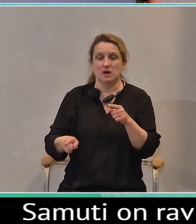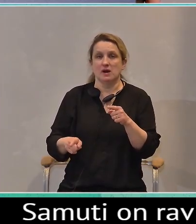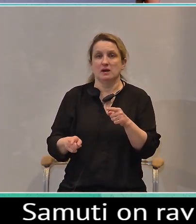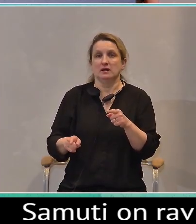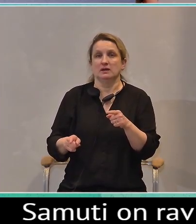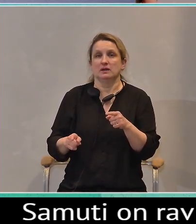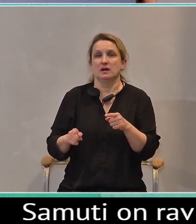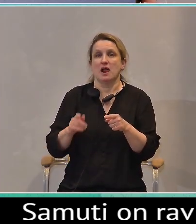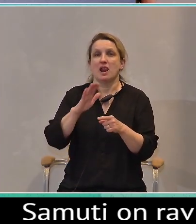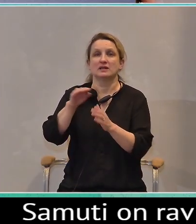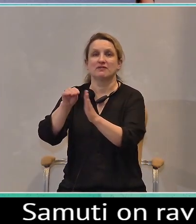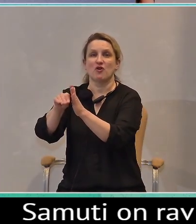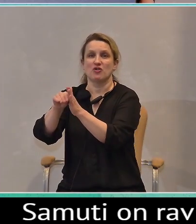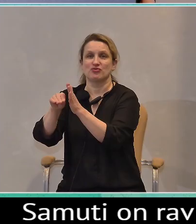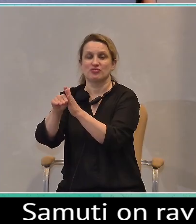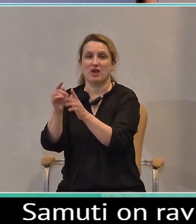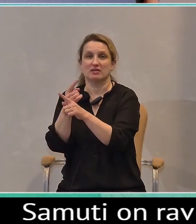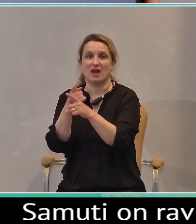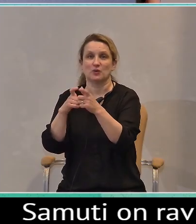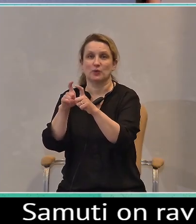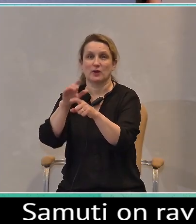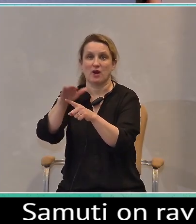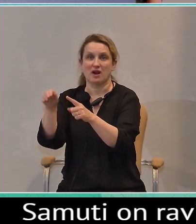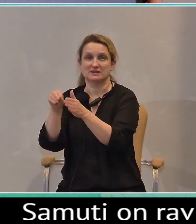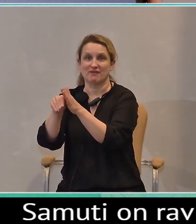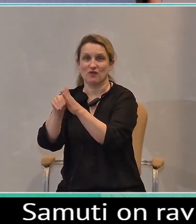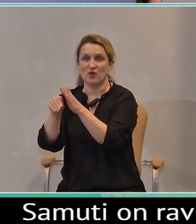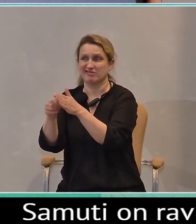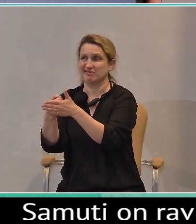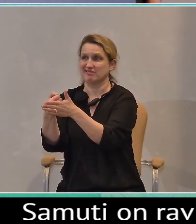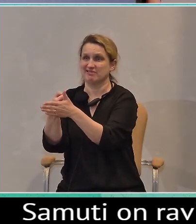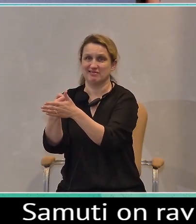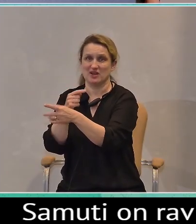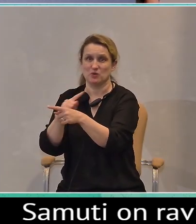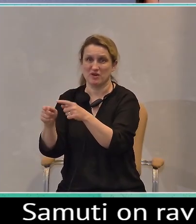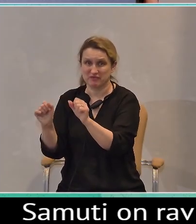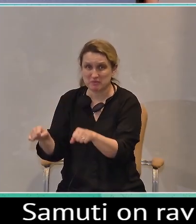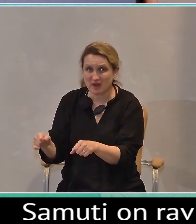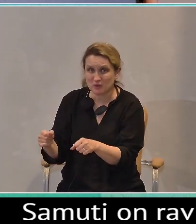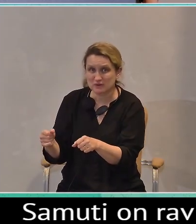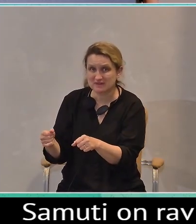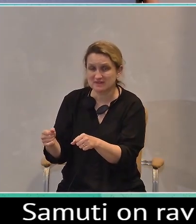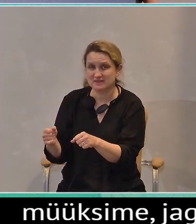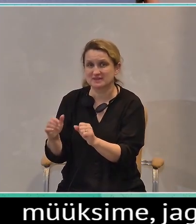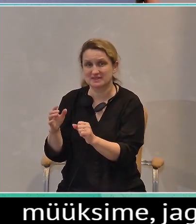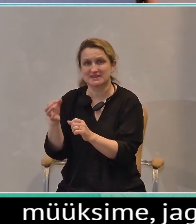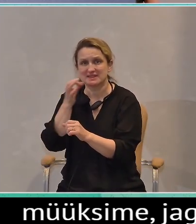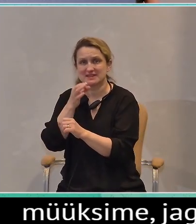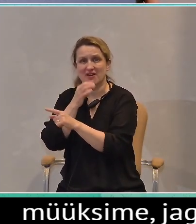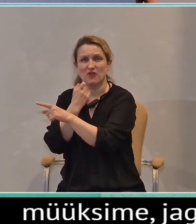So the moment the news came out, we got in touch with a children's foundation,